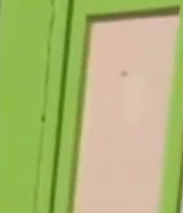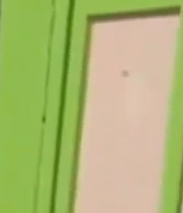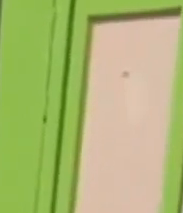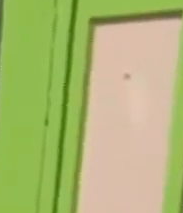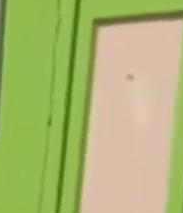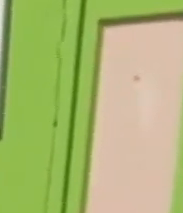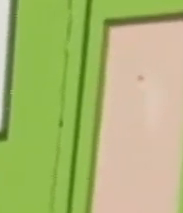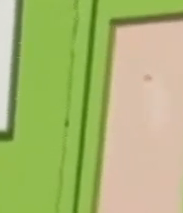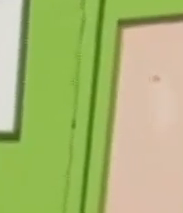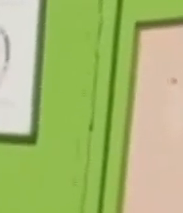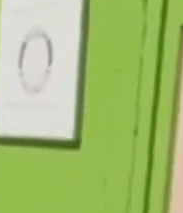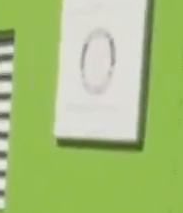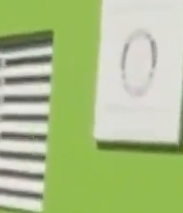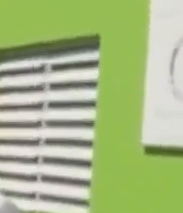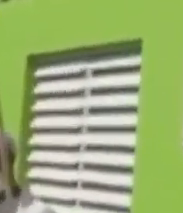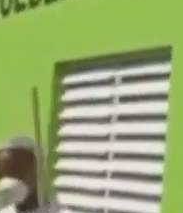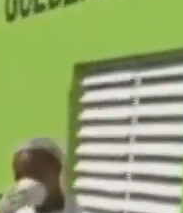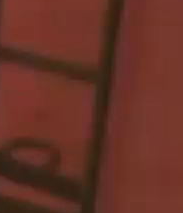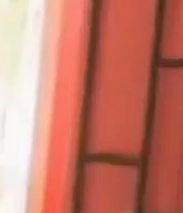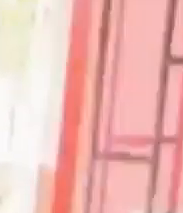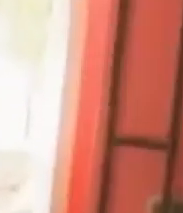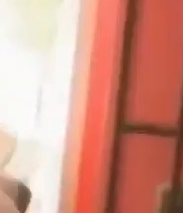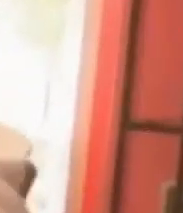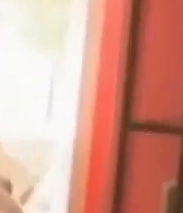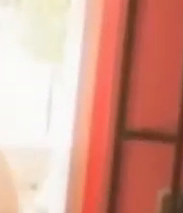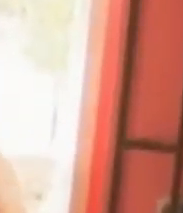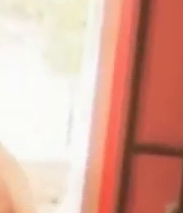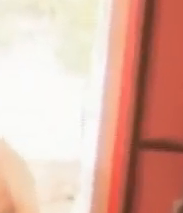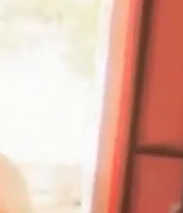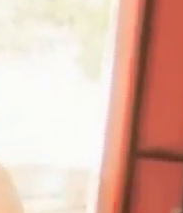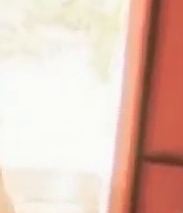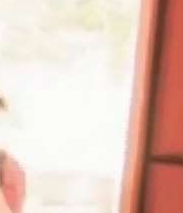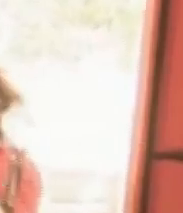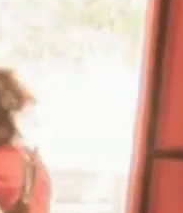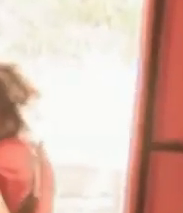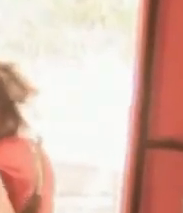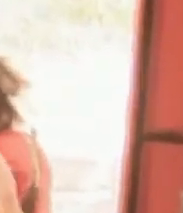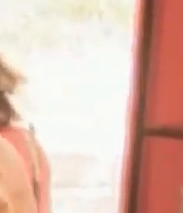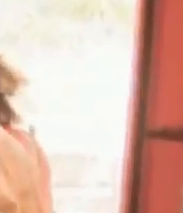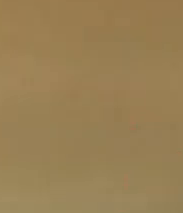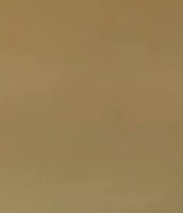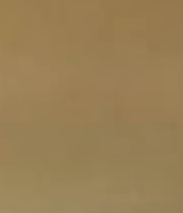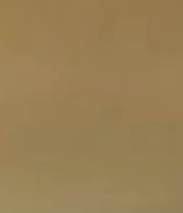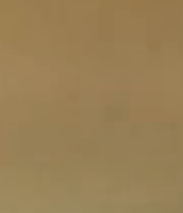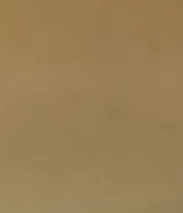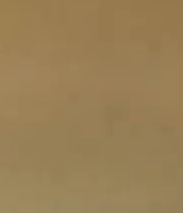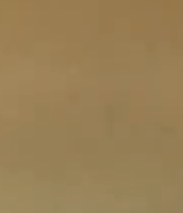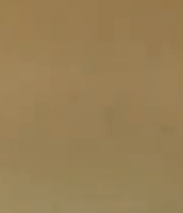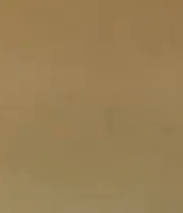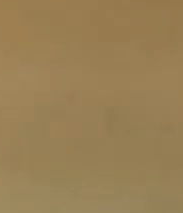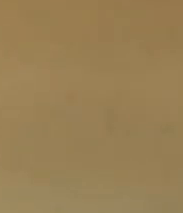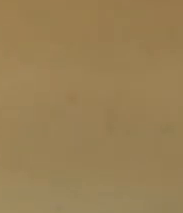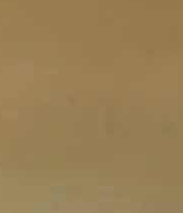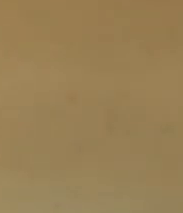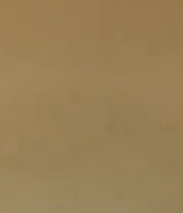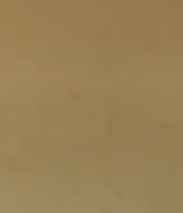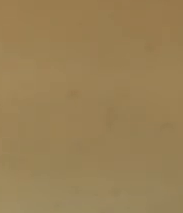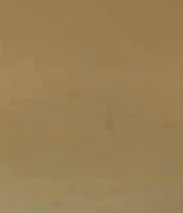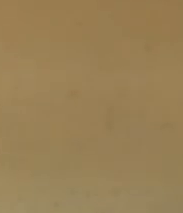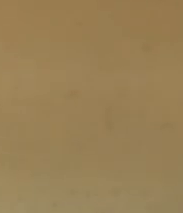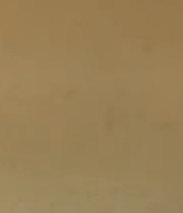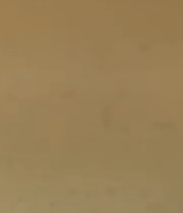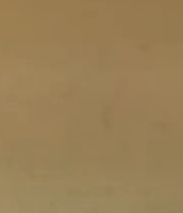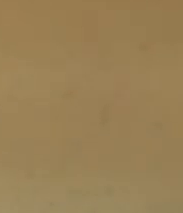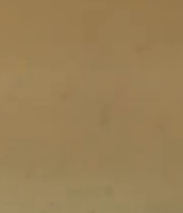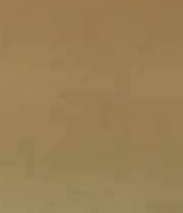minute by minute, wipe, scrub. Because as you know, they say the virus can stay and the virus can be transmitted. So we